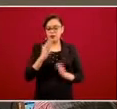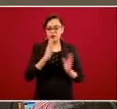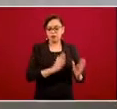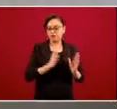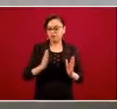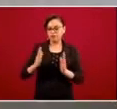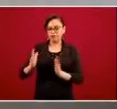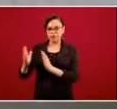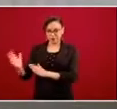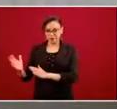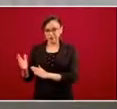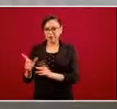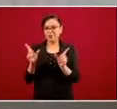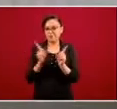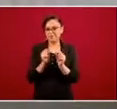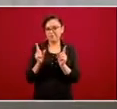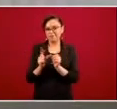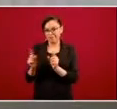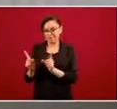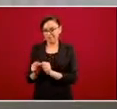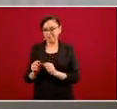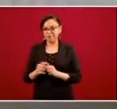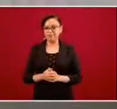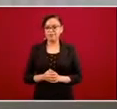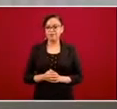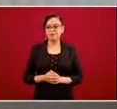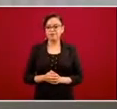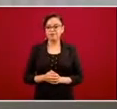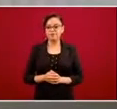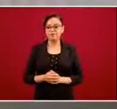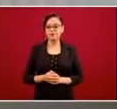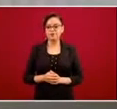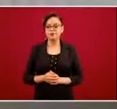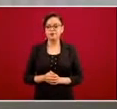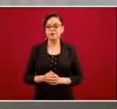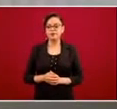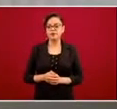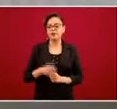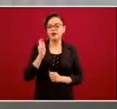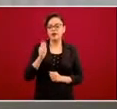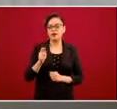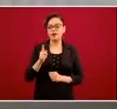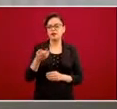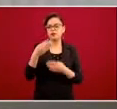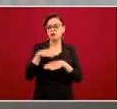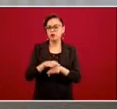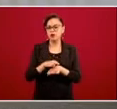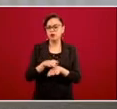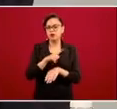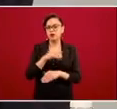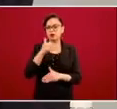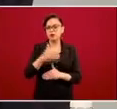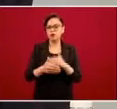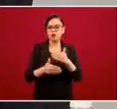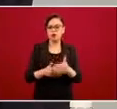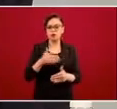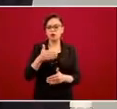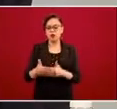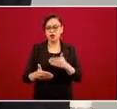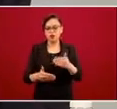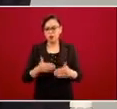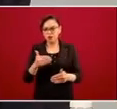Council about a week ago. I'll be brief in my presentation. I'll talk about the purposes, the nature of the